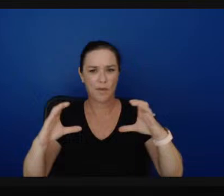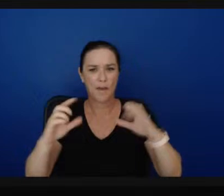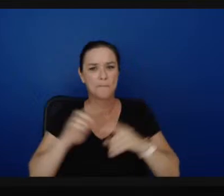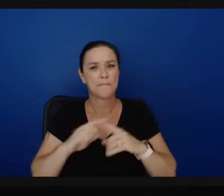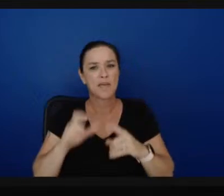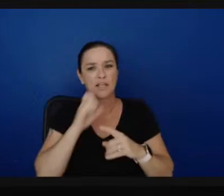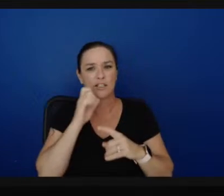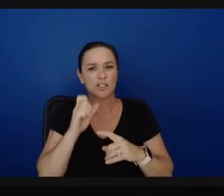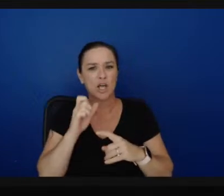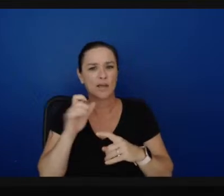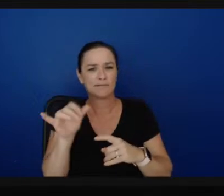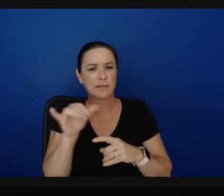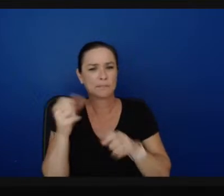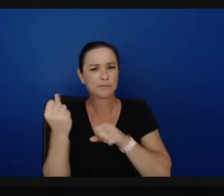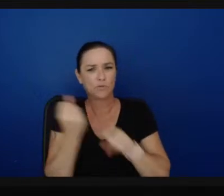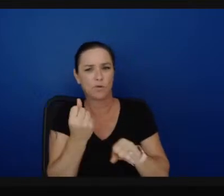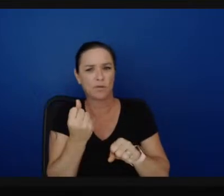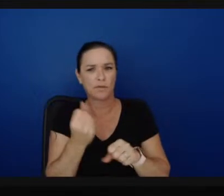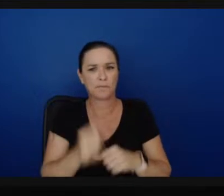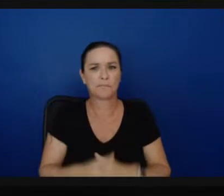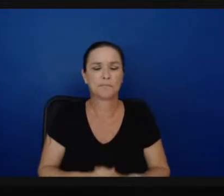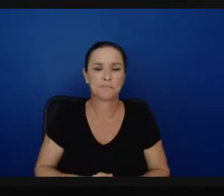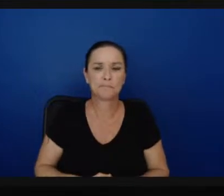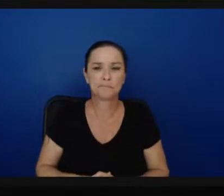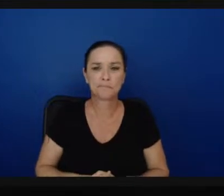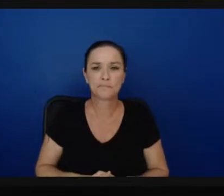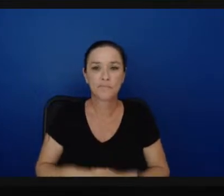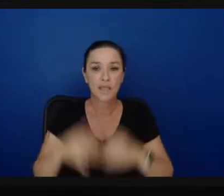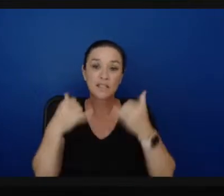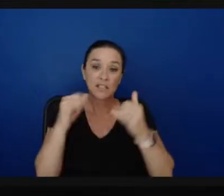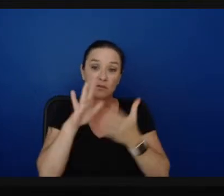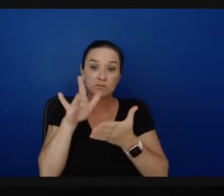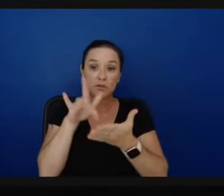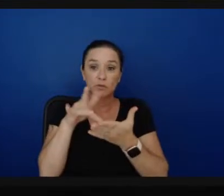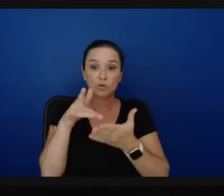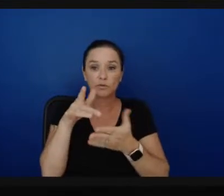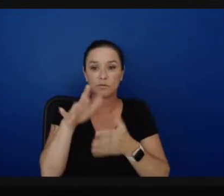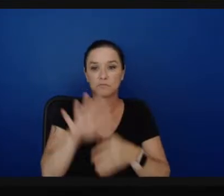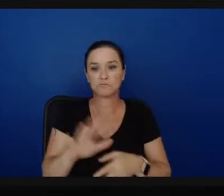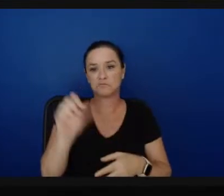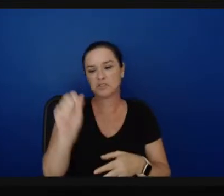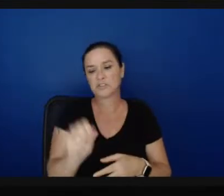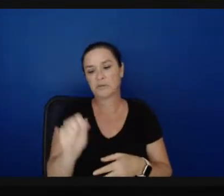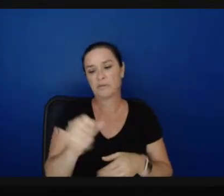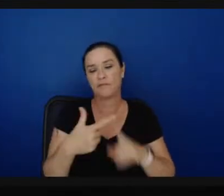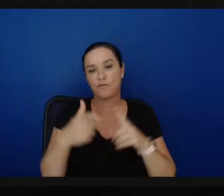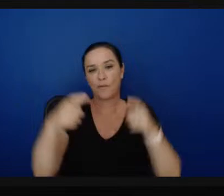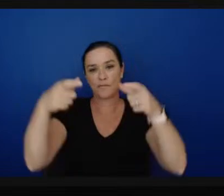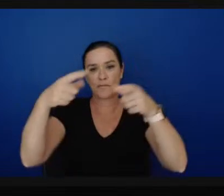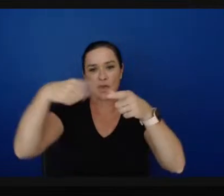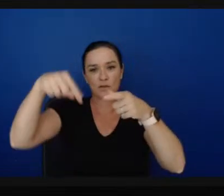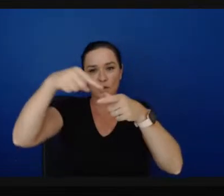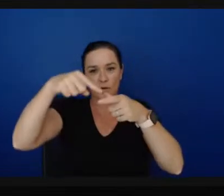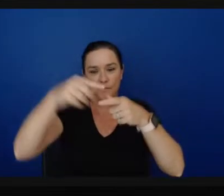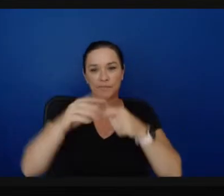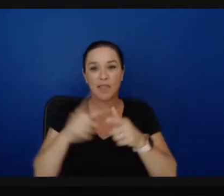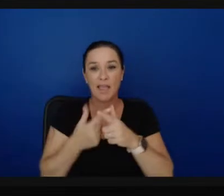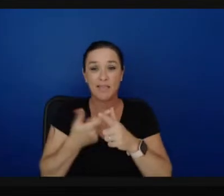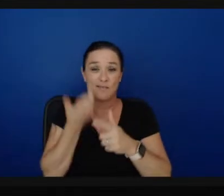as strong, right? Still centered to the south. And the most recent image we